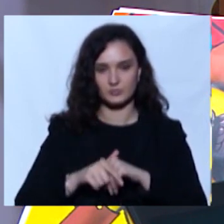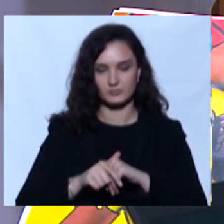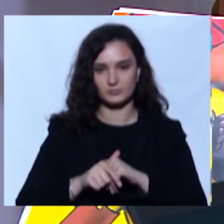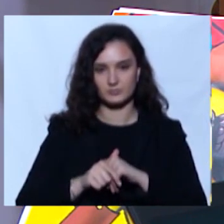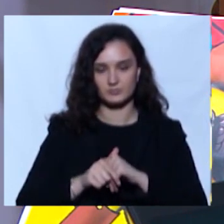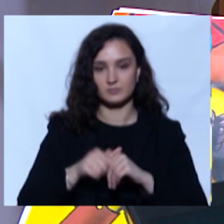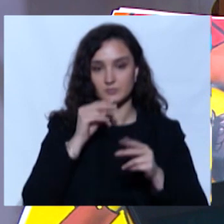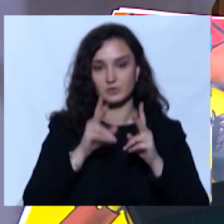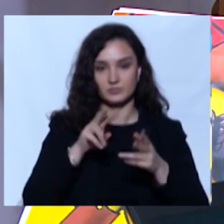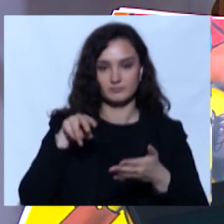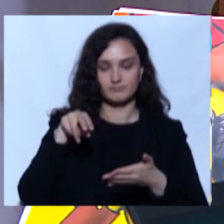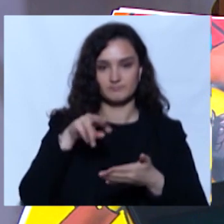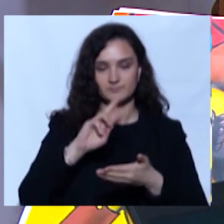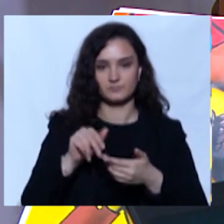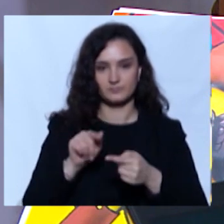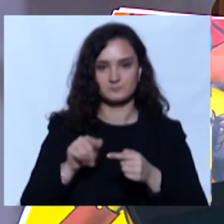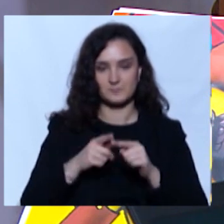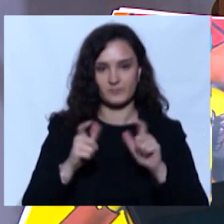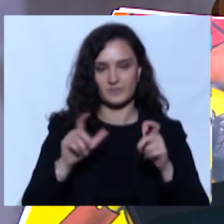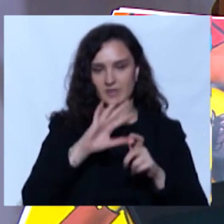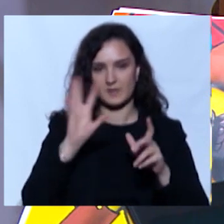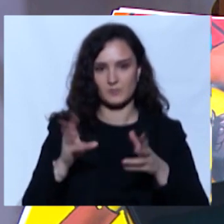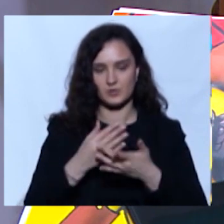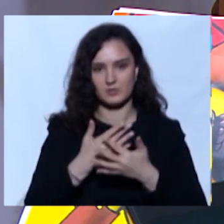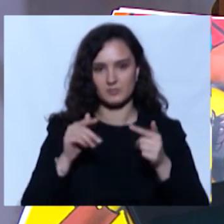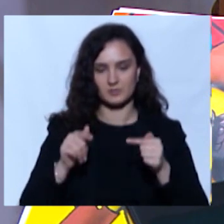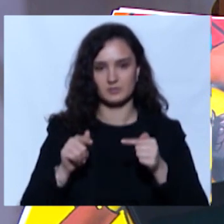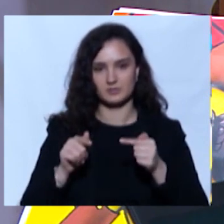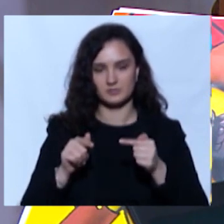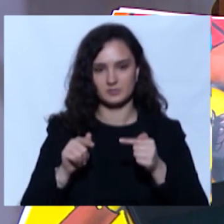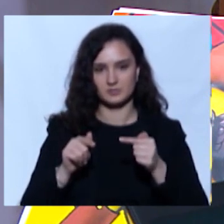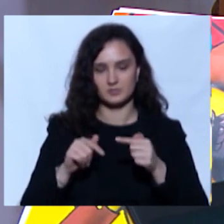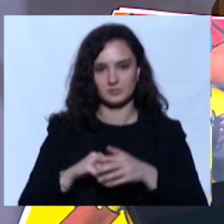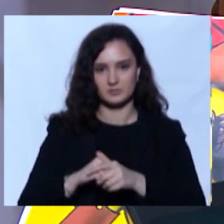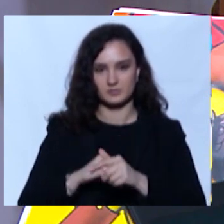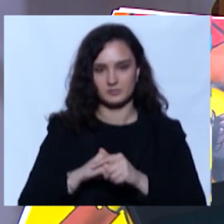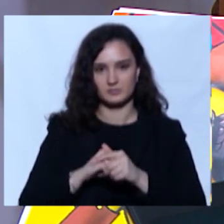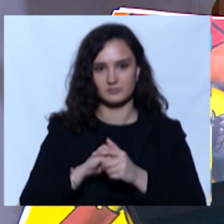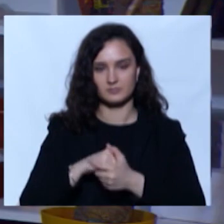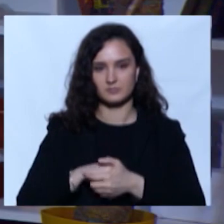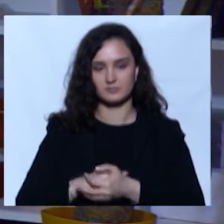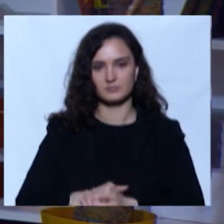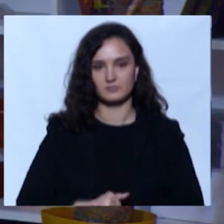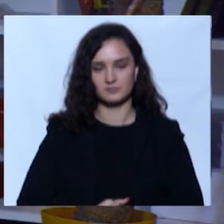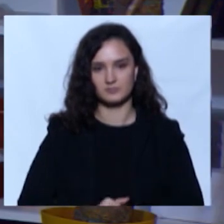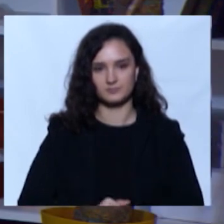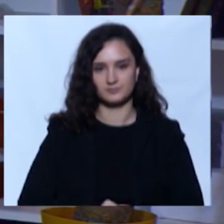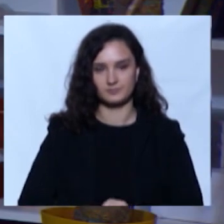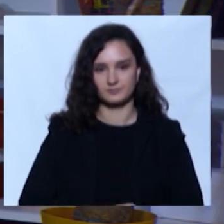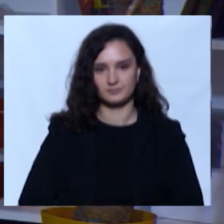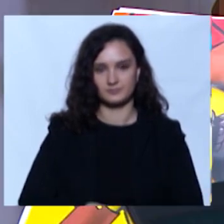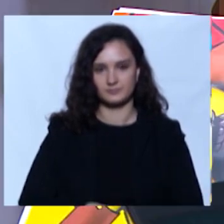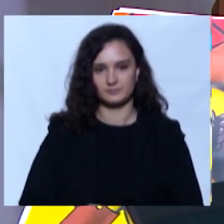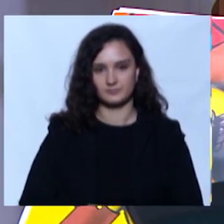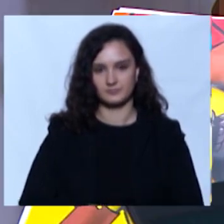the kitchen and do all of the dishes. Oh my, were there a lot of them. A lot of dishes. The cook